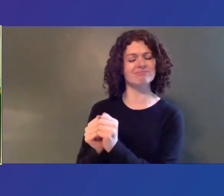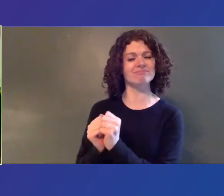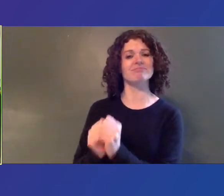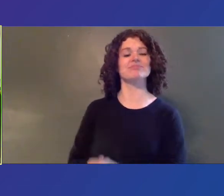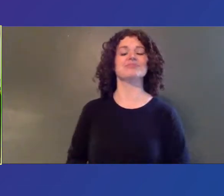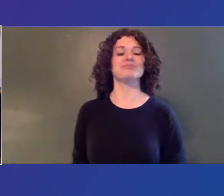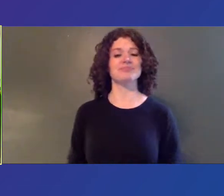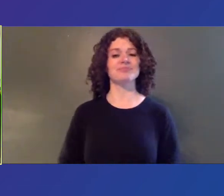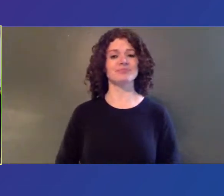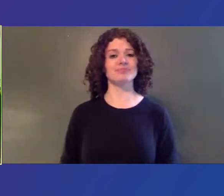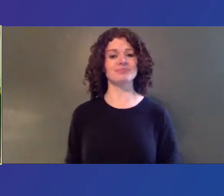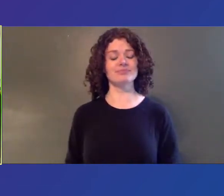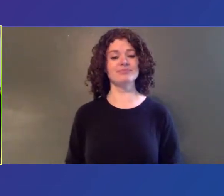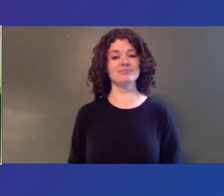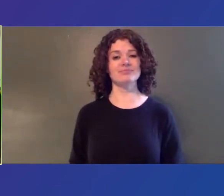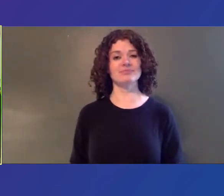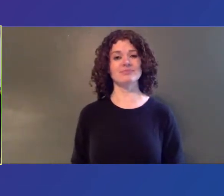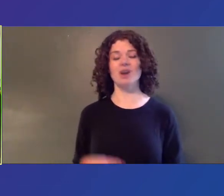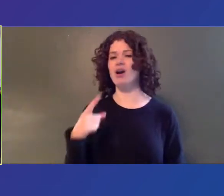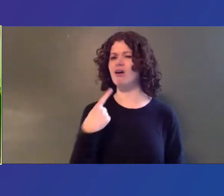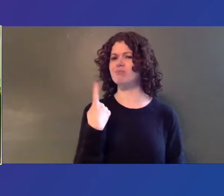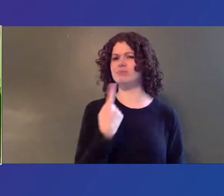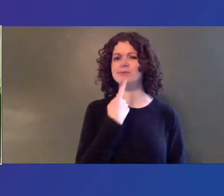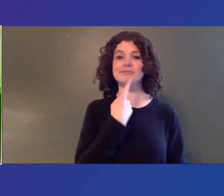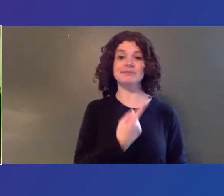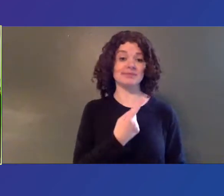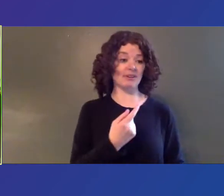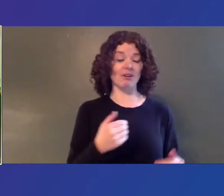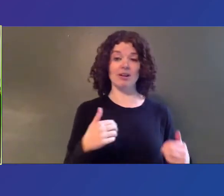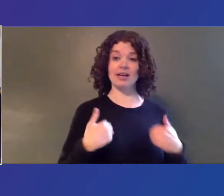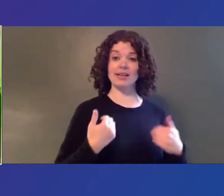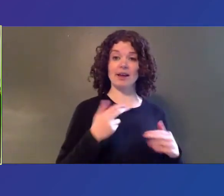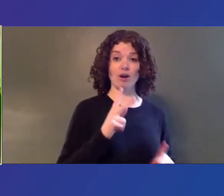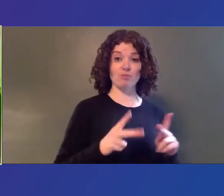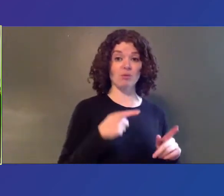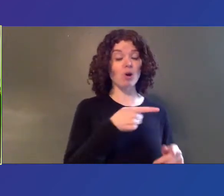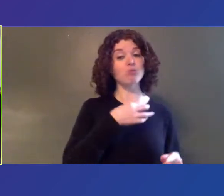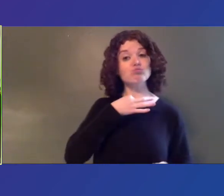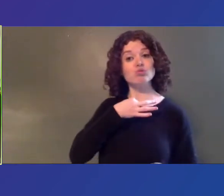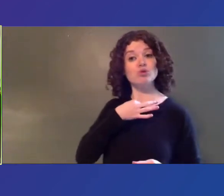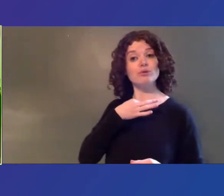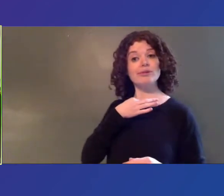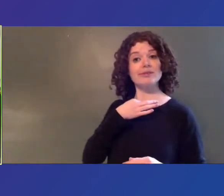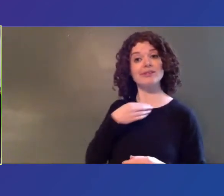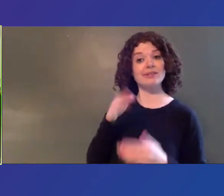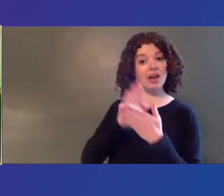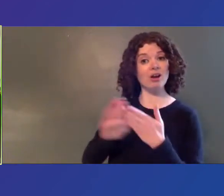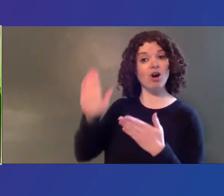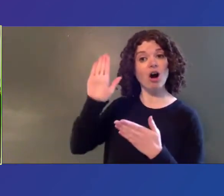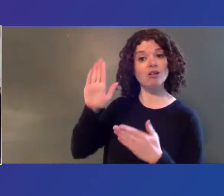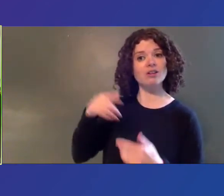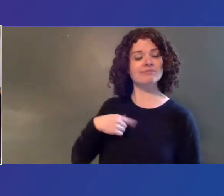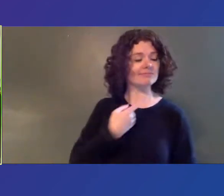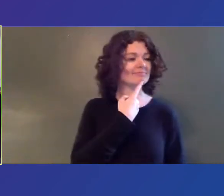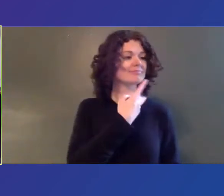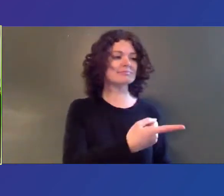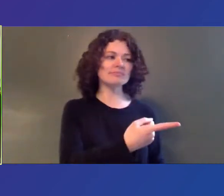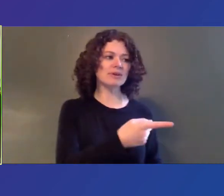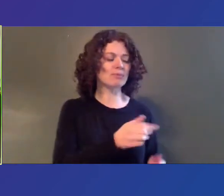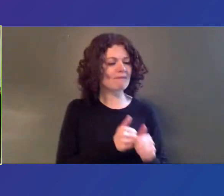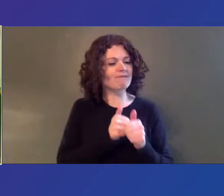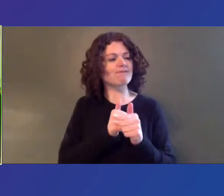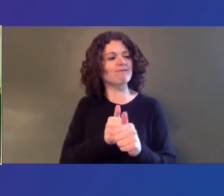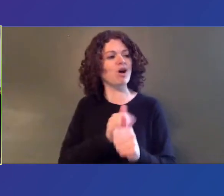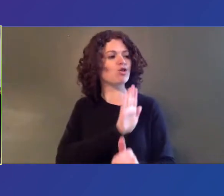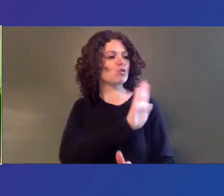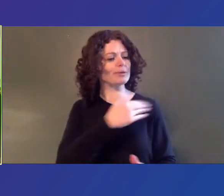one thing I always tell younger people when they want to pursue higher ed in general is to really lean into what piques your interest, because as you do that,